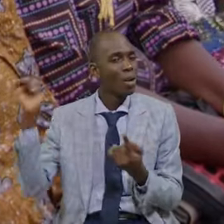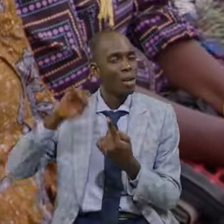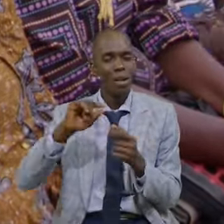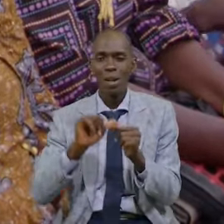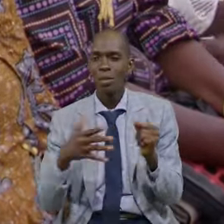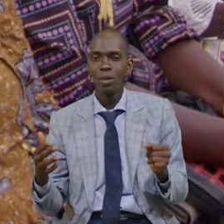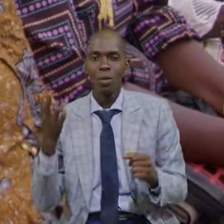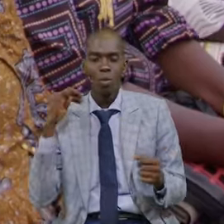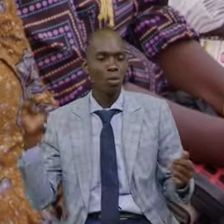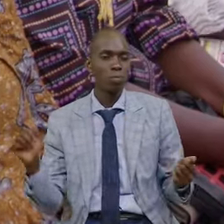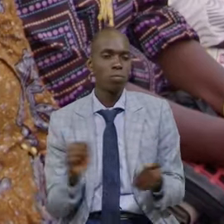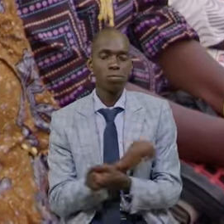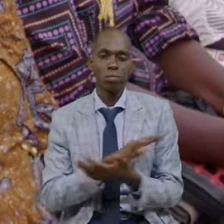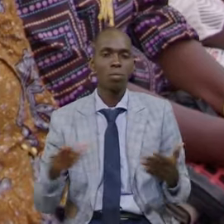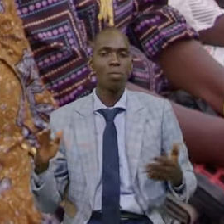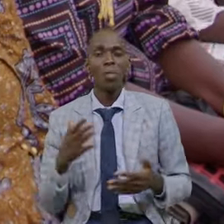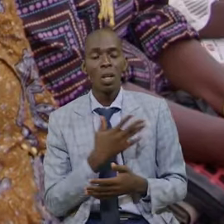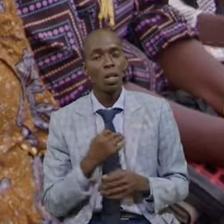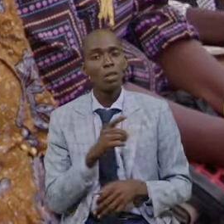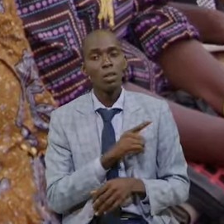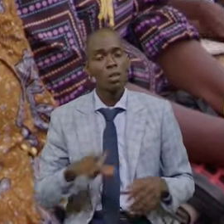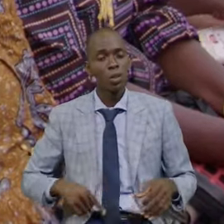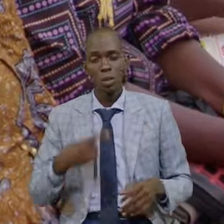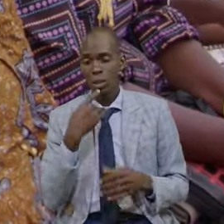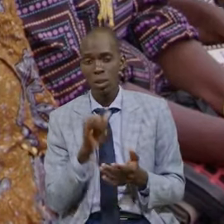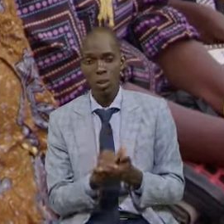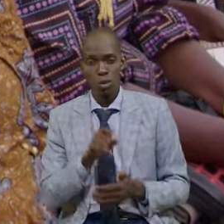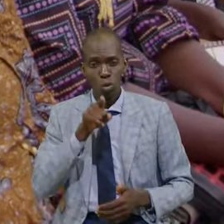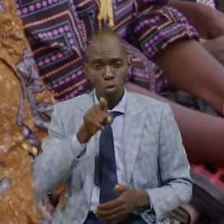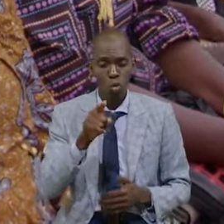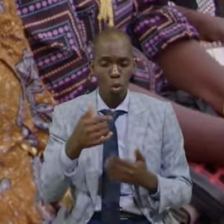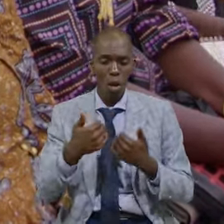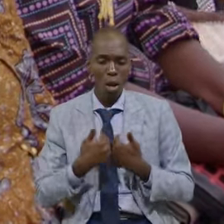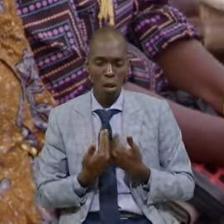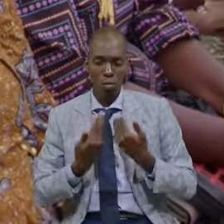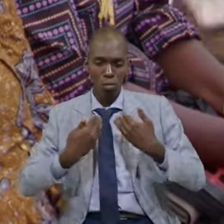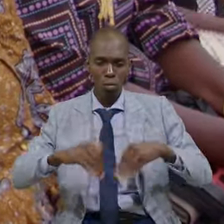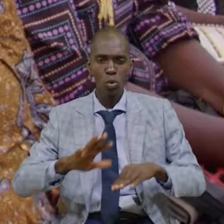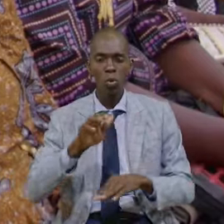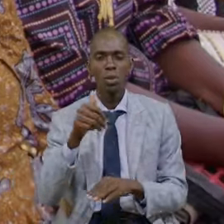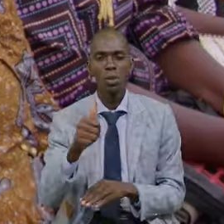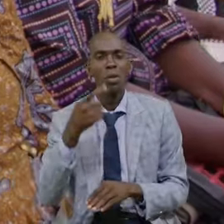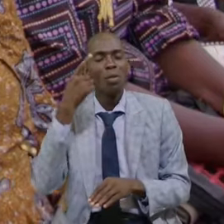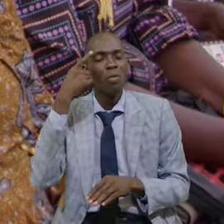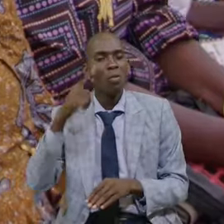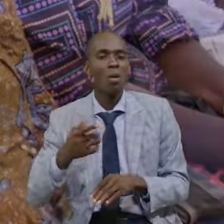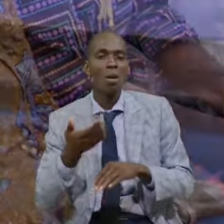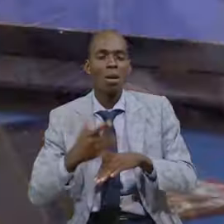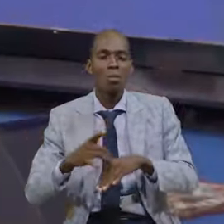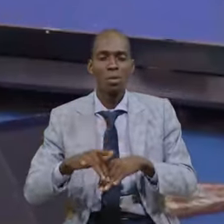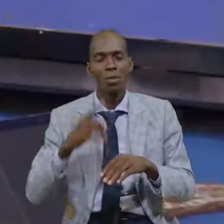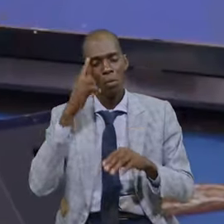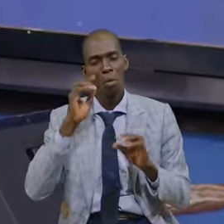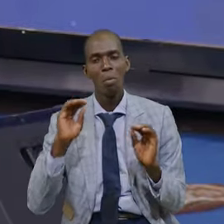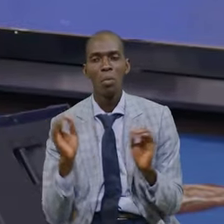devastated. And the Lord says, you have sold yourselves for naught. Ahab, tell me,